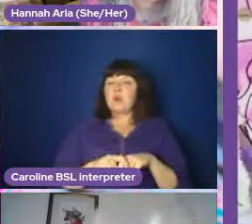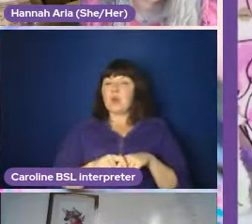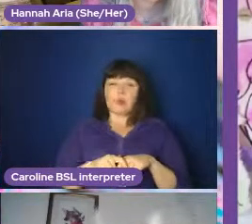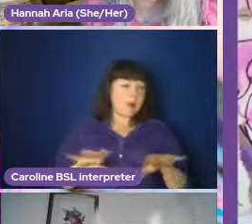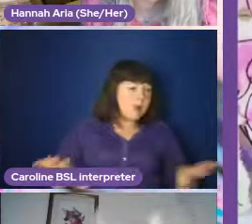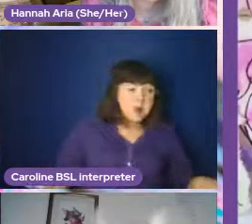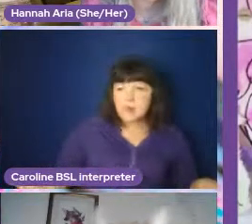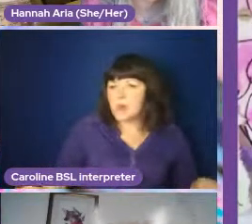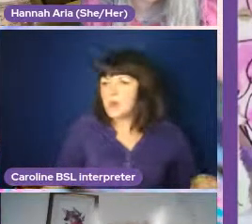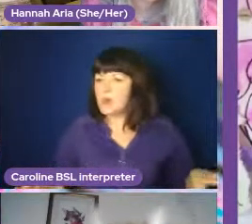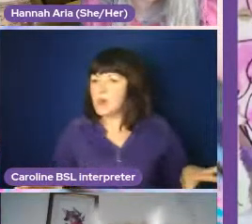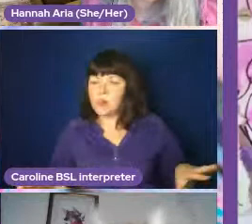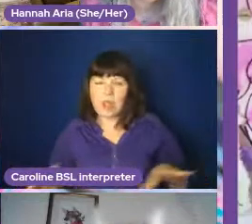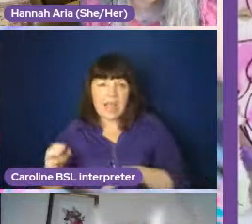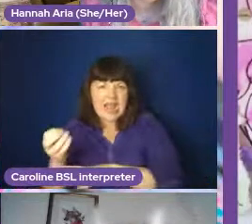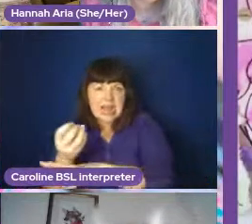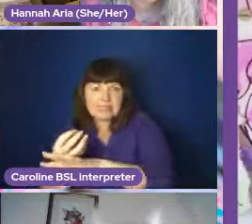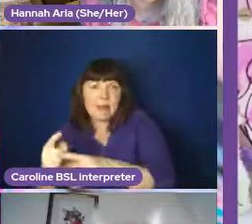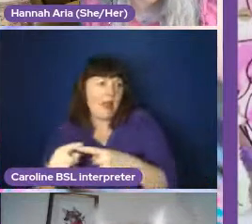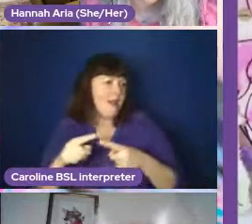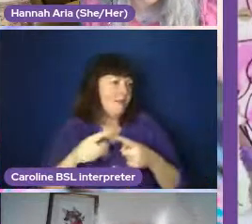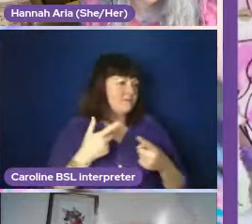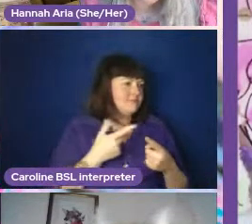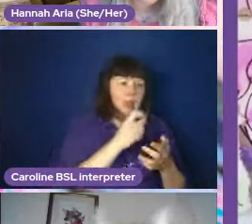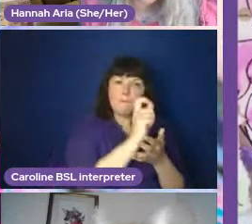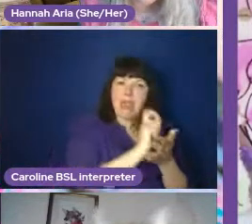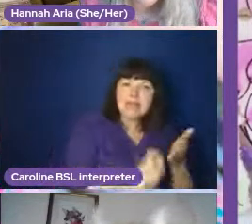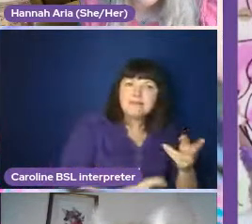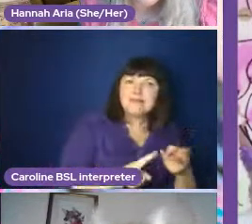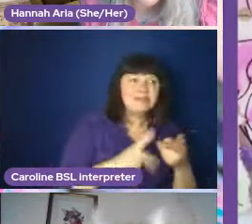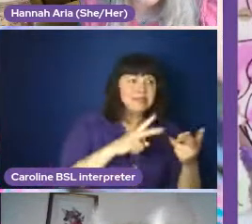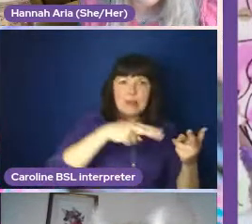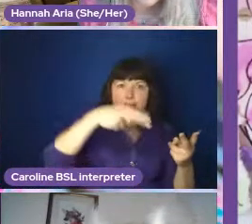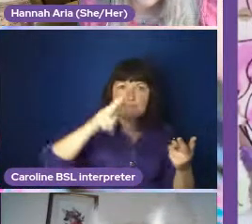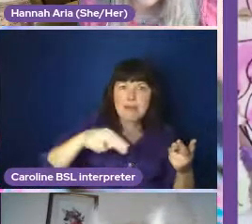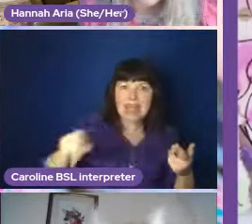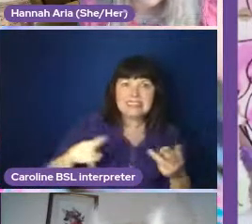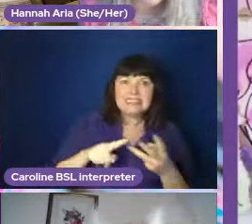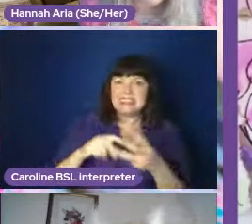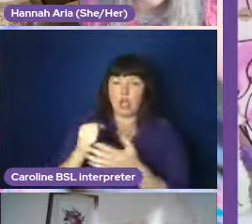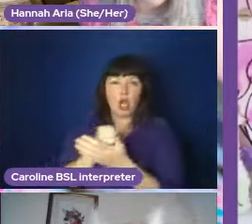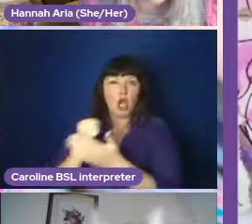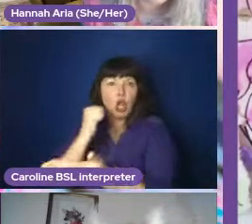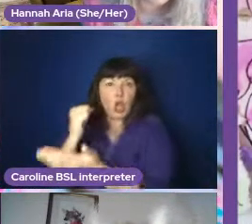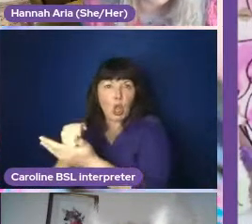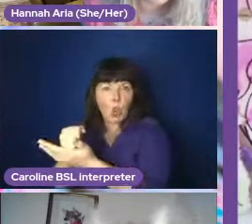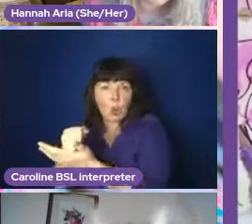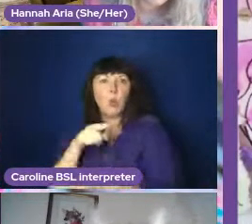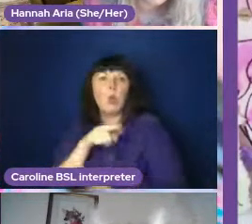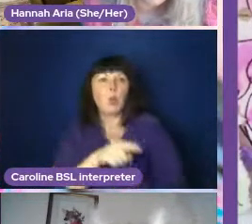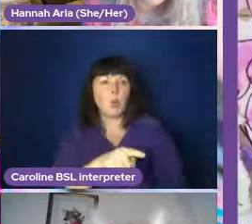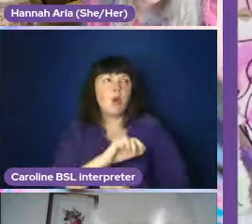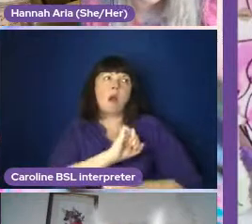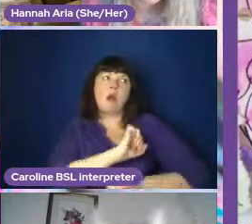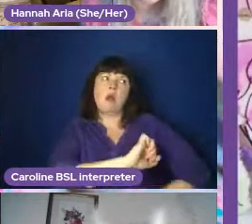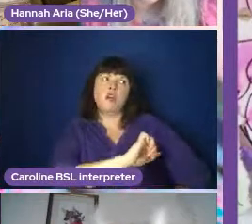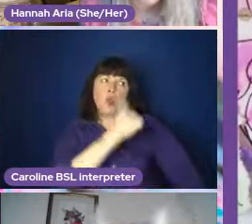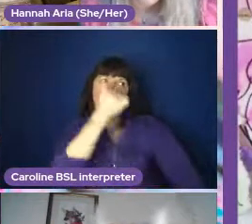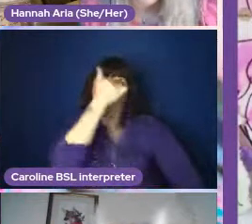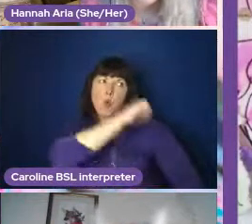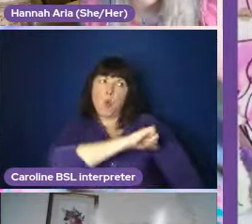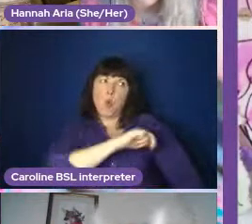glue, glitter. That's me and I'm happy. And you're the queen of decoupage as well, aren't you? Oh, I do my